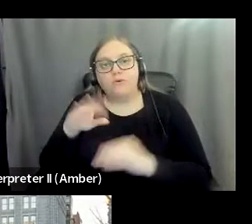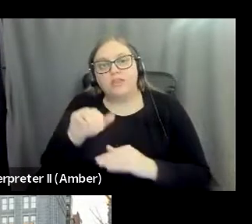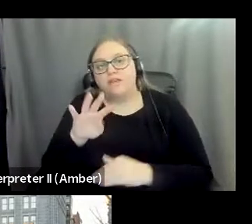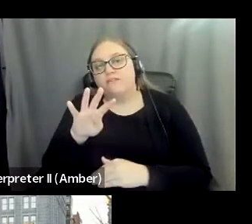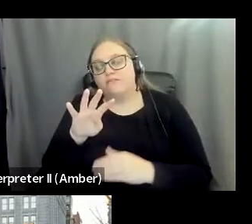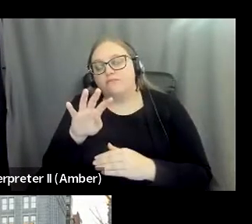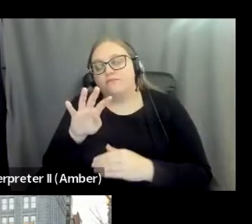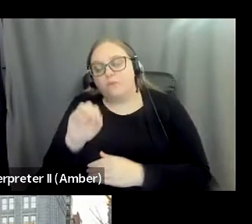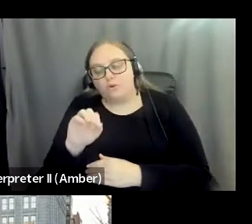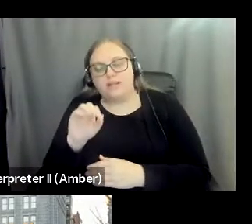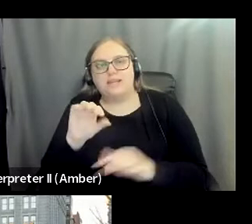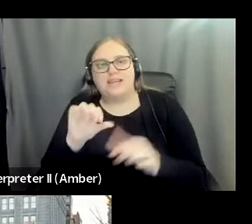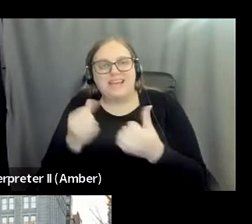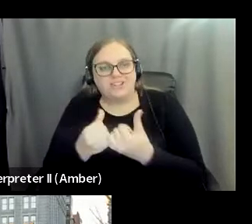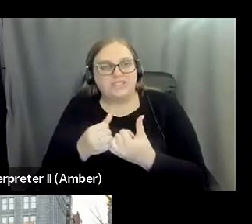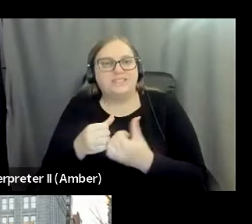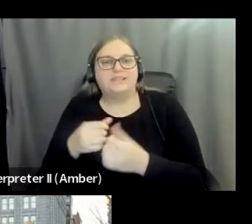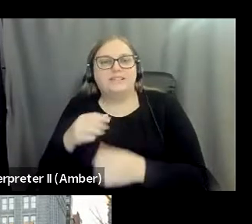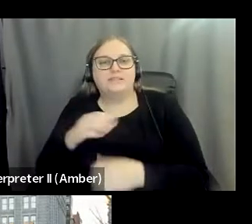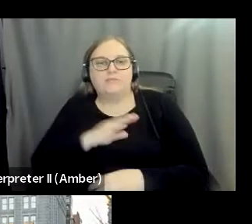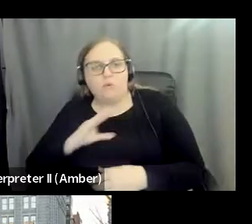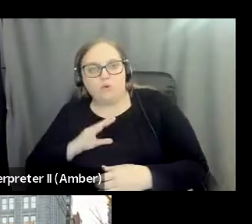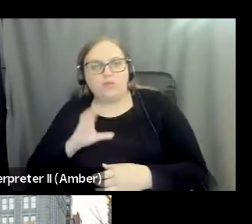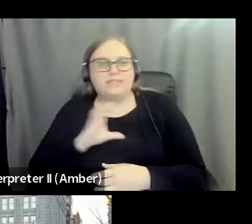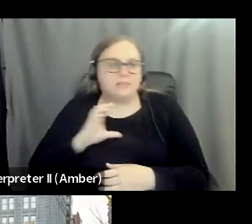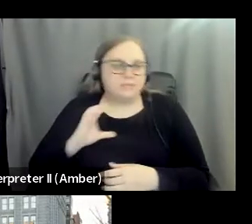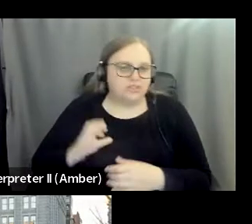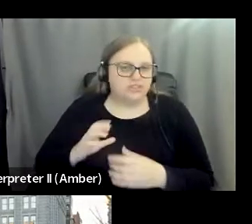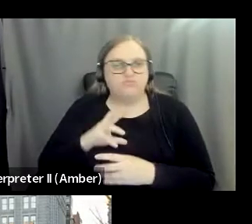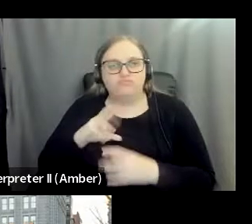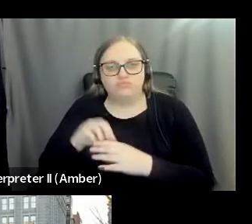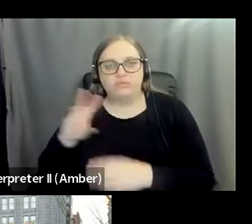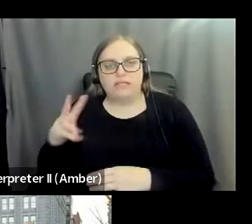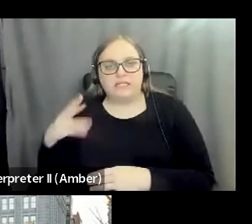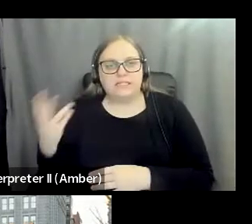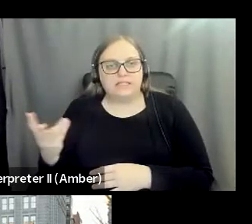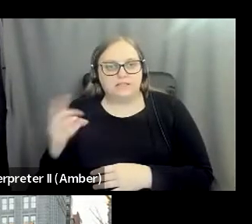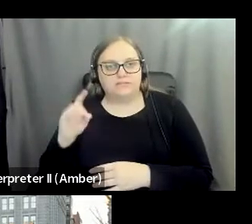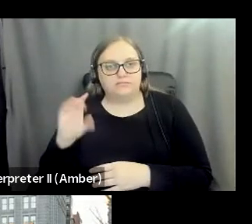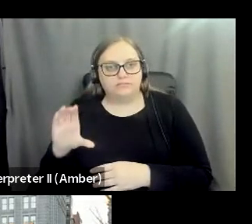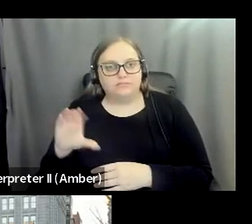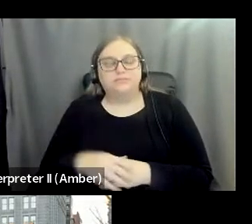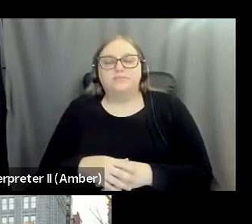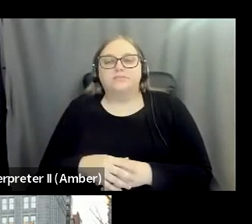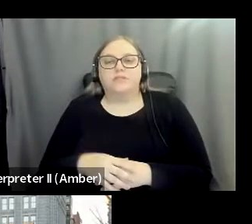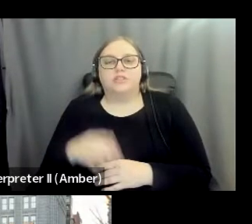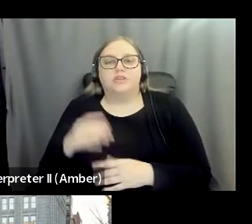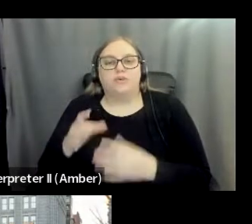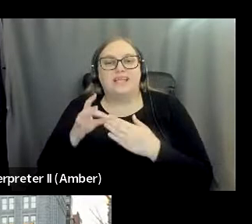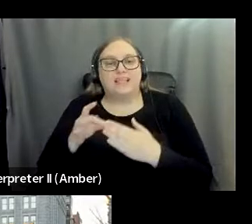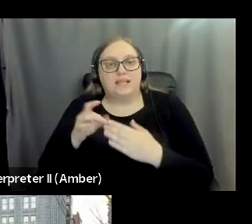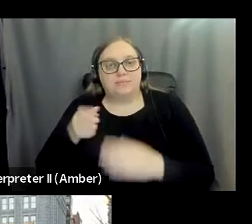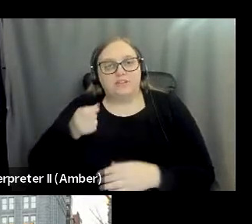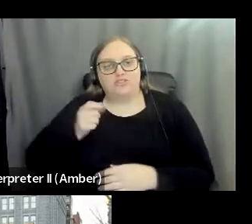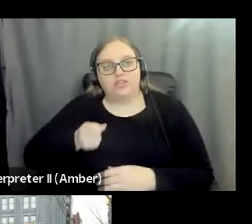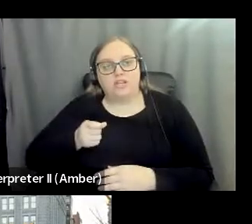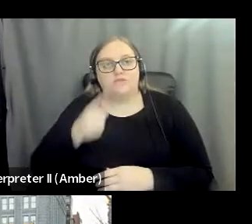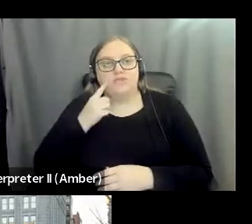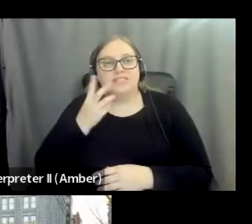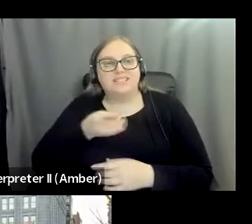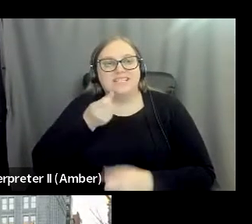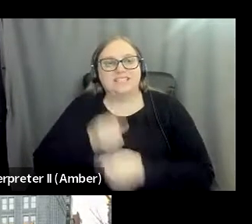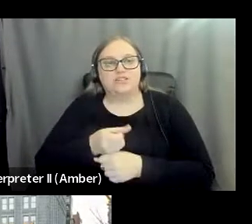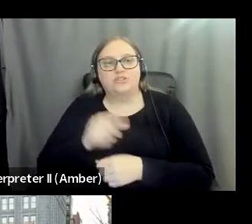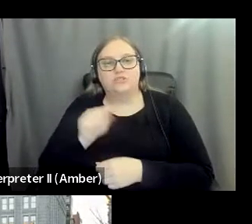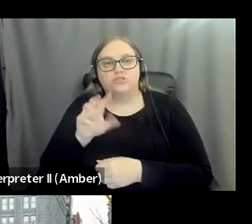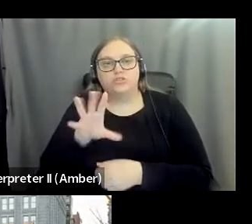Columbia agencies, boards, and commissions. The OAH is led by a chief administrative law judge who is appointed to a 6-year term by the mayor